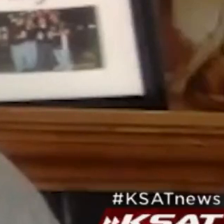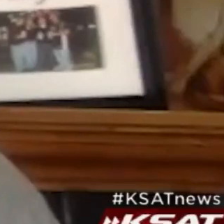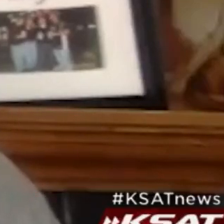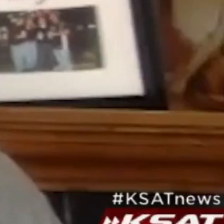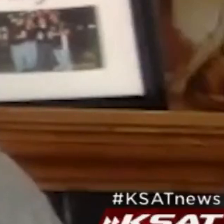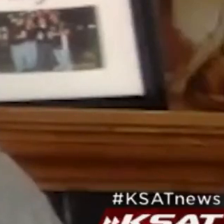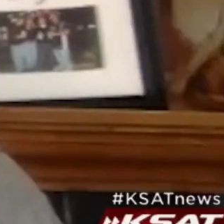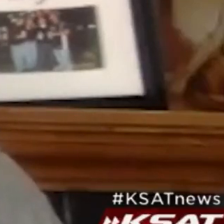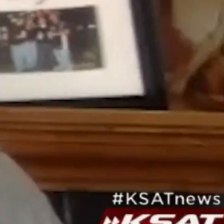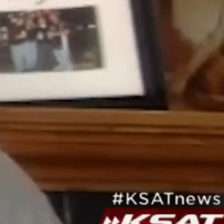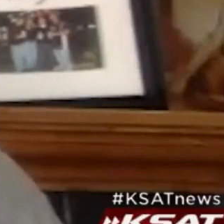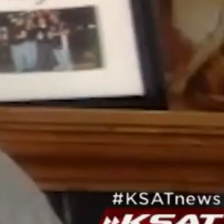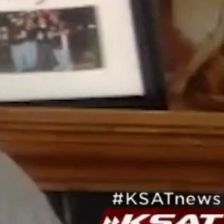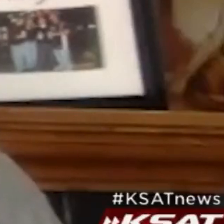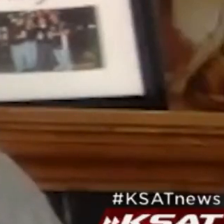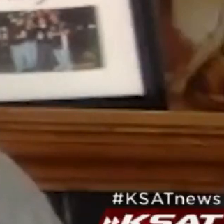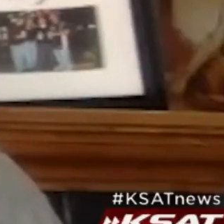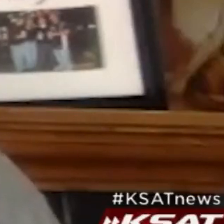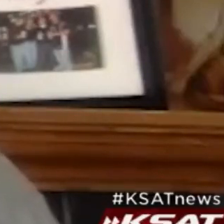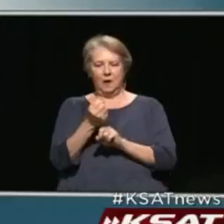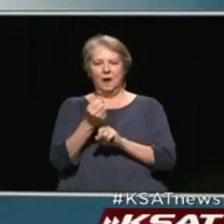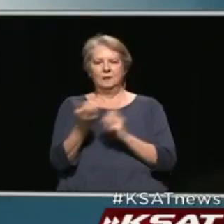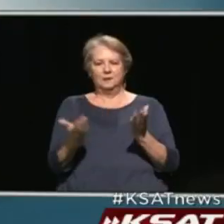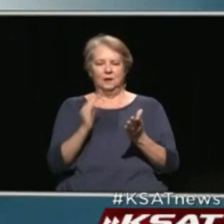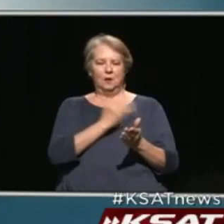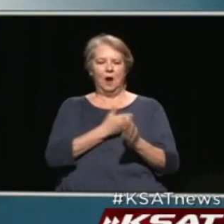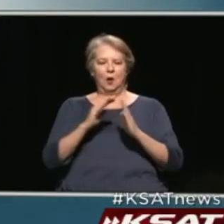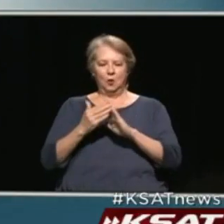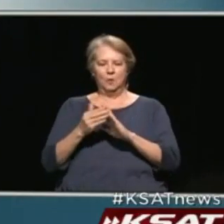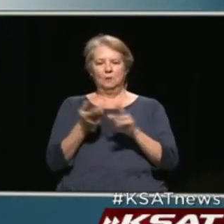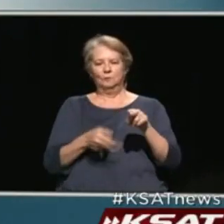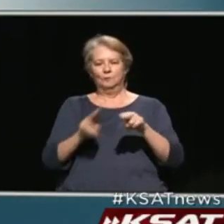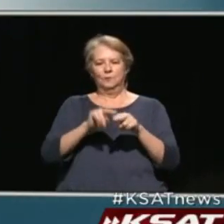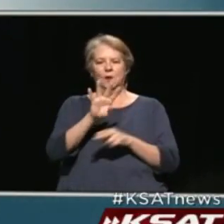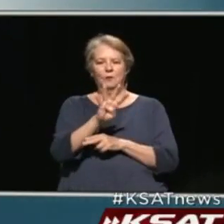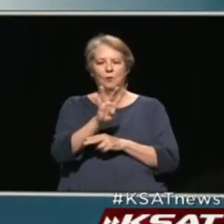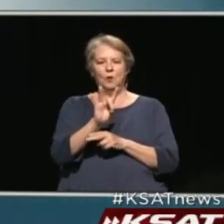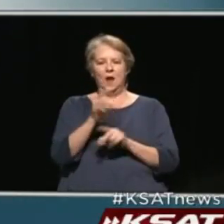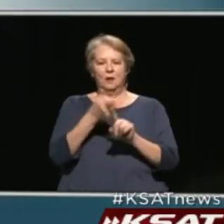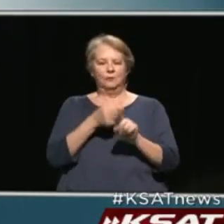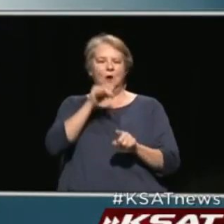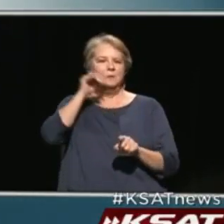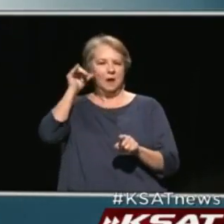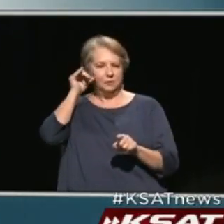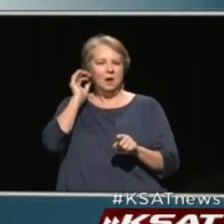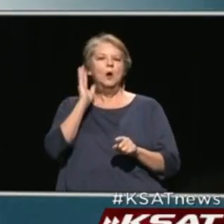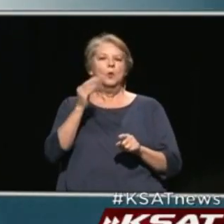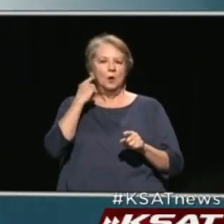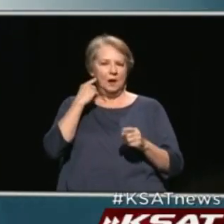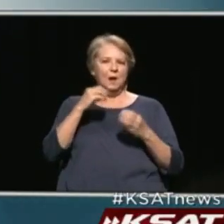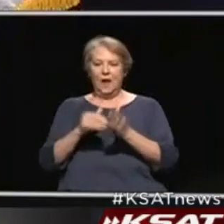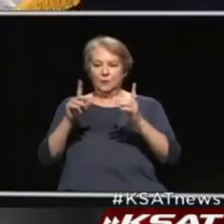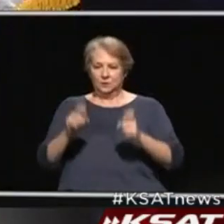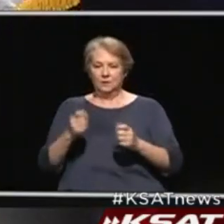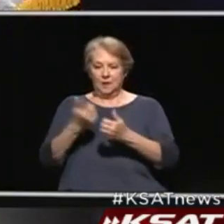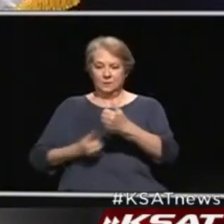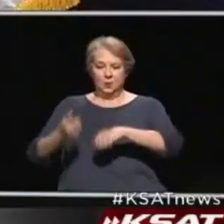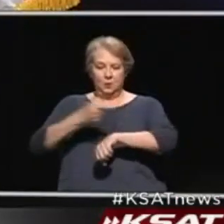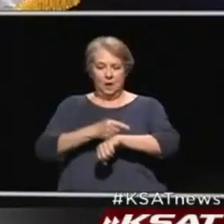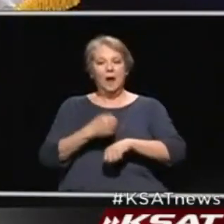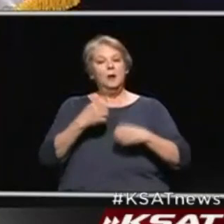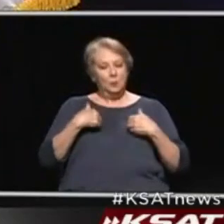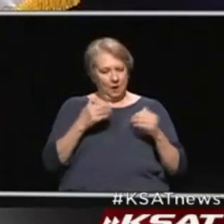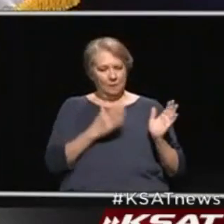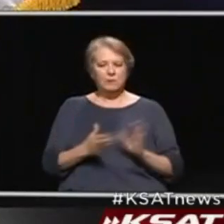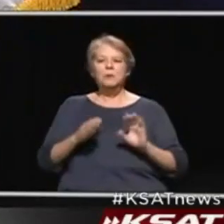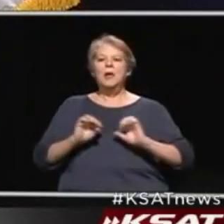of it. So we've seen it across the board. Right now, that exact number remains to be seen. During today's daily briefing, Assistant City Manager